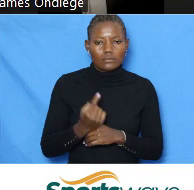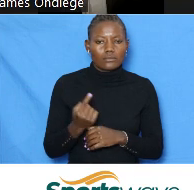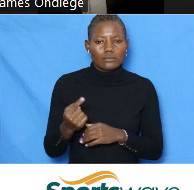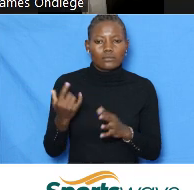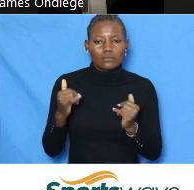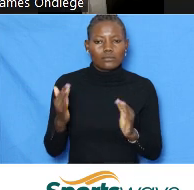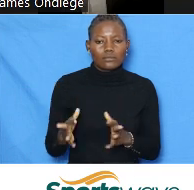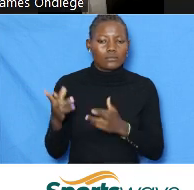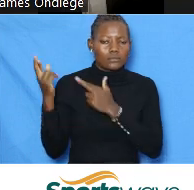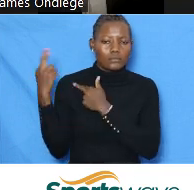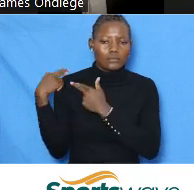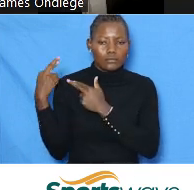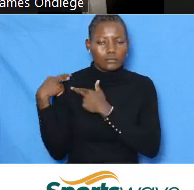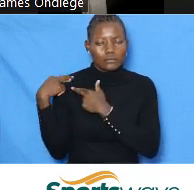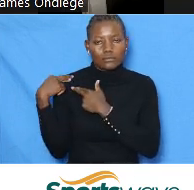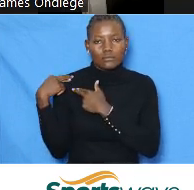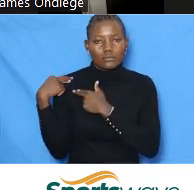is responsible for what they take.